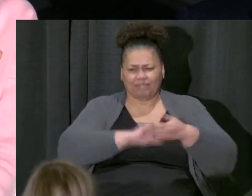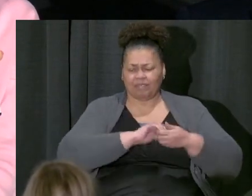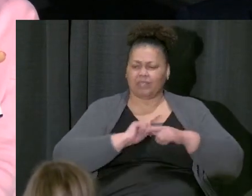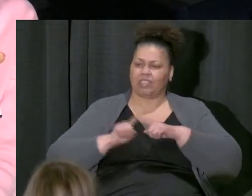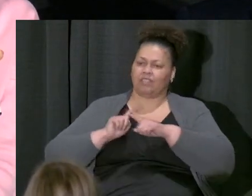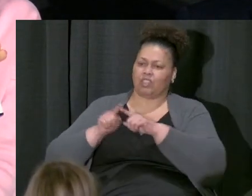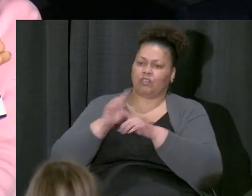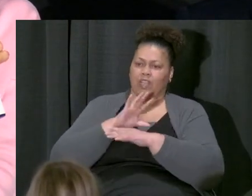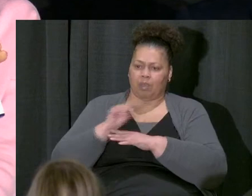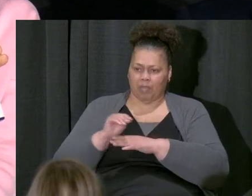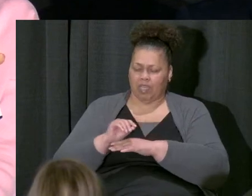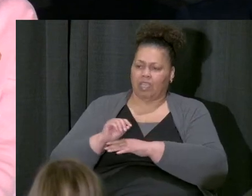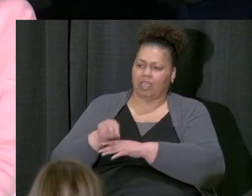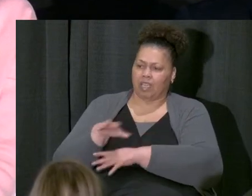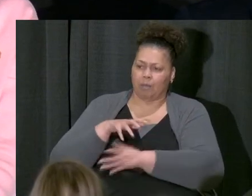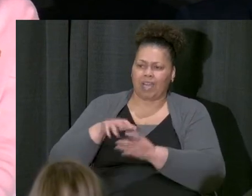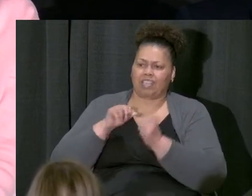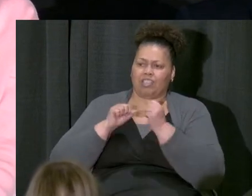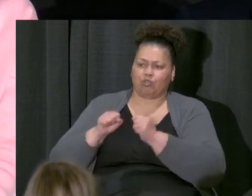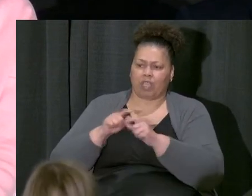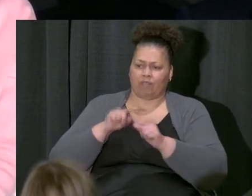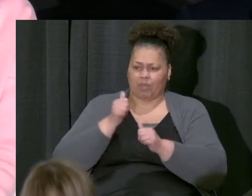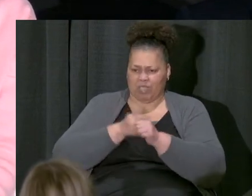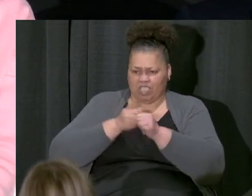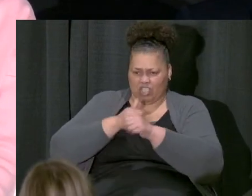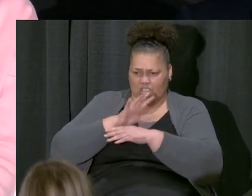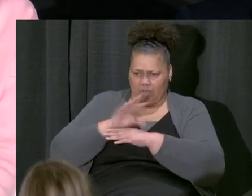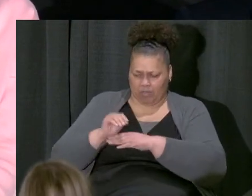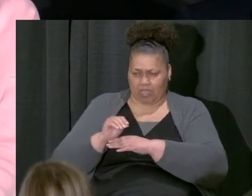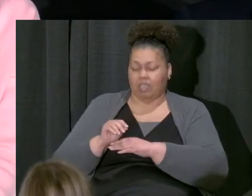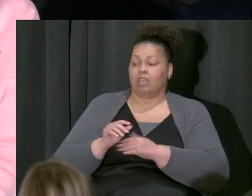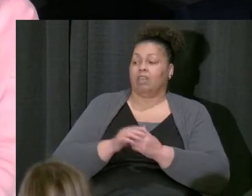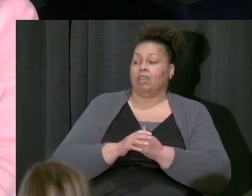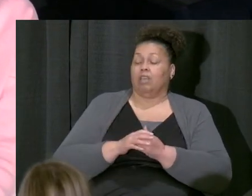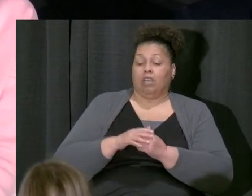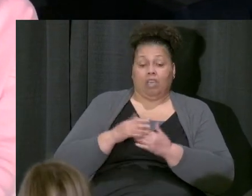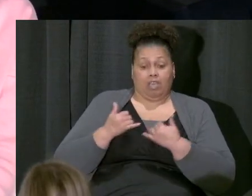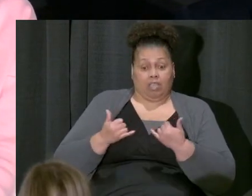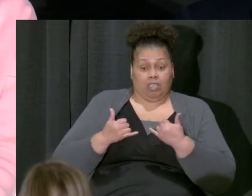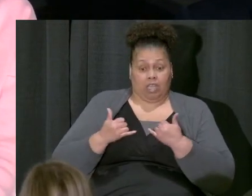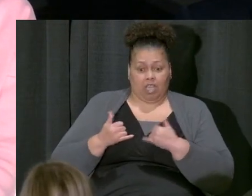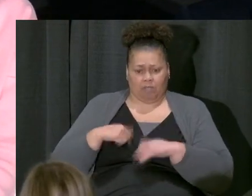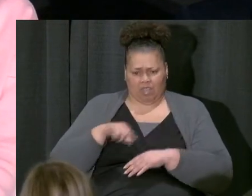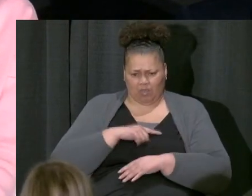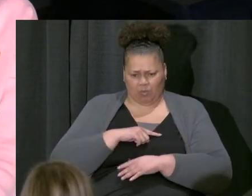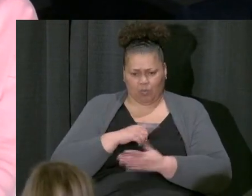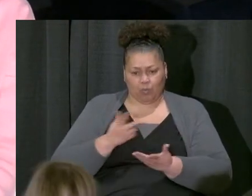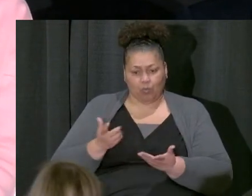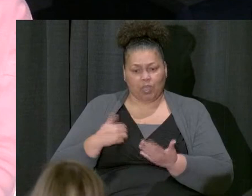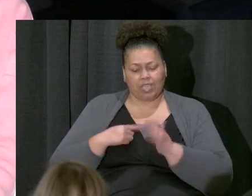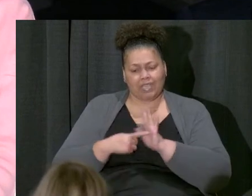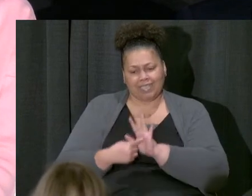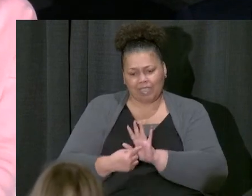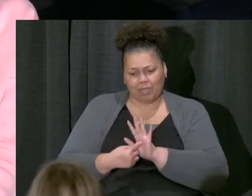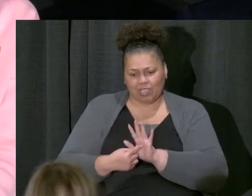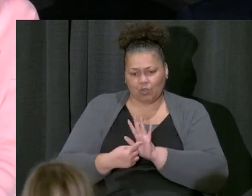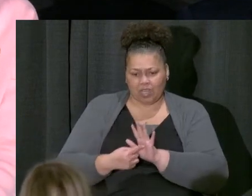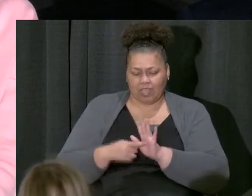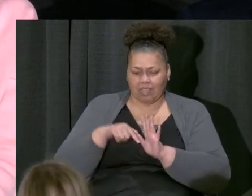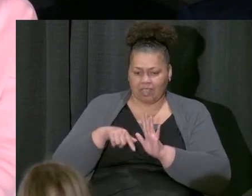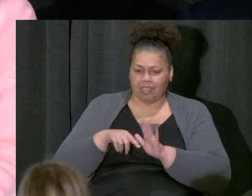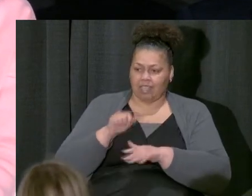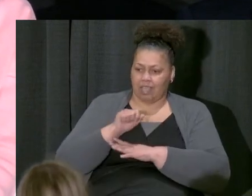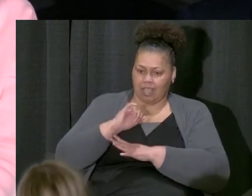combining each company's strengths. And this time, we first demonstrated this